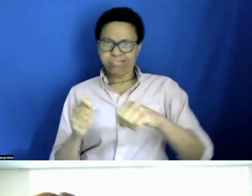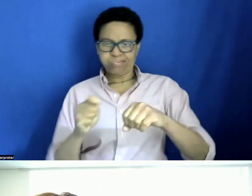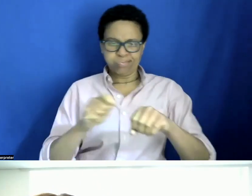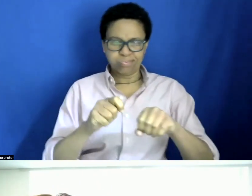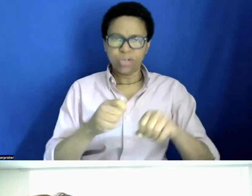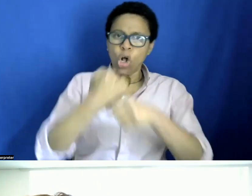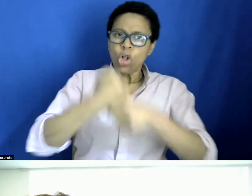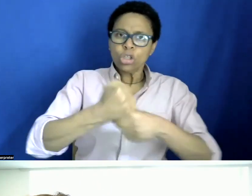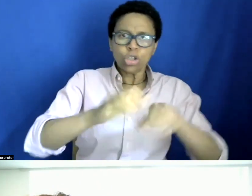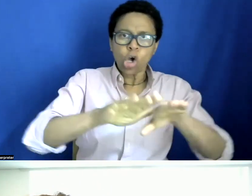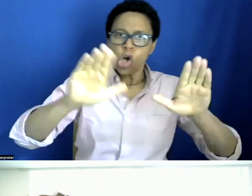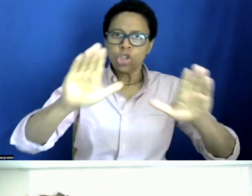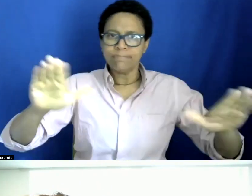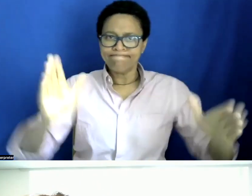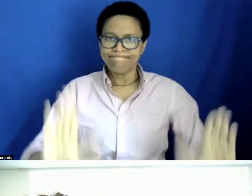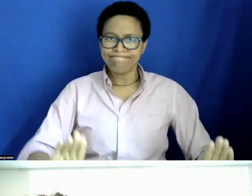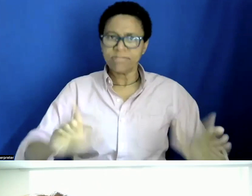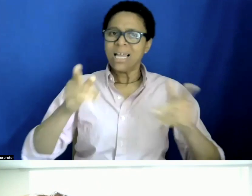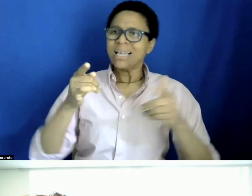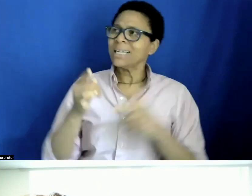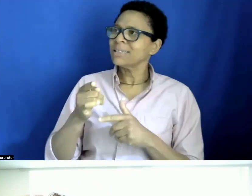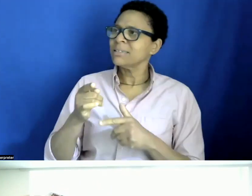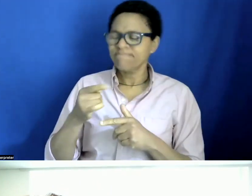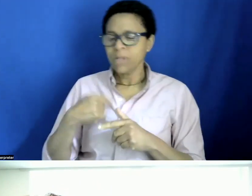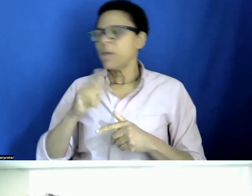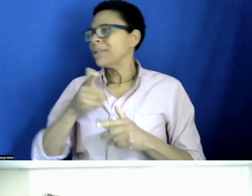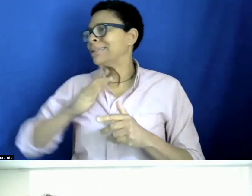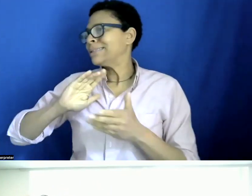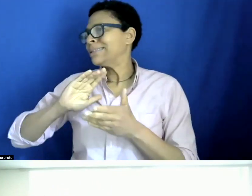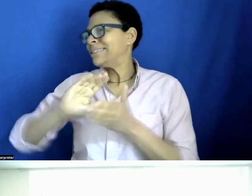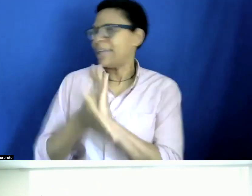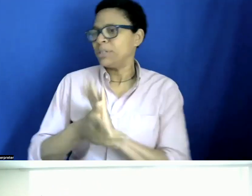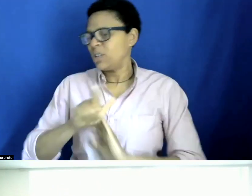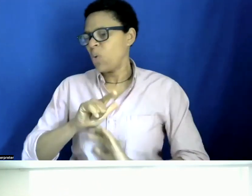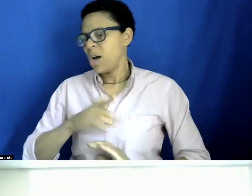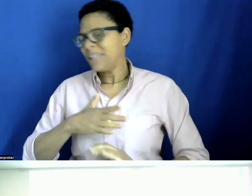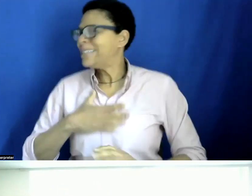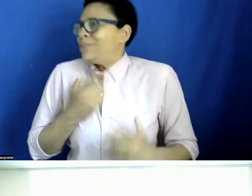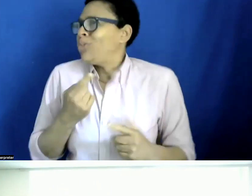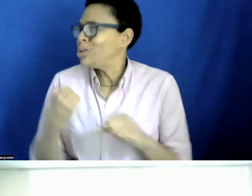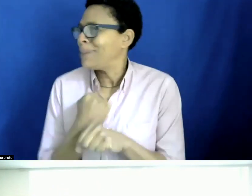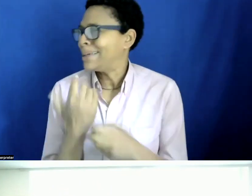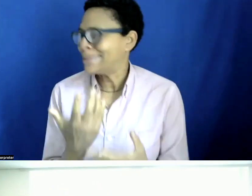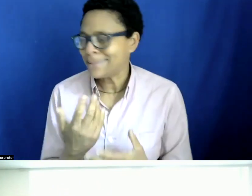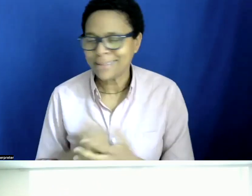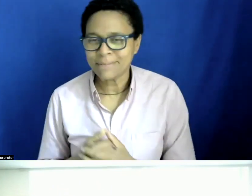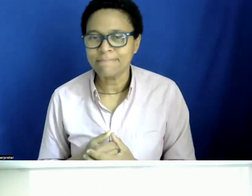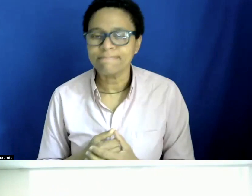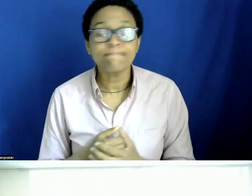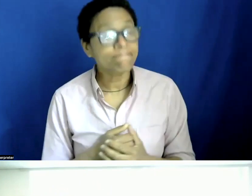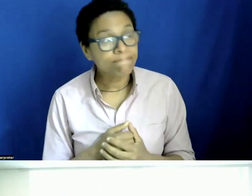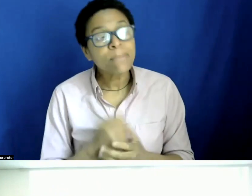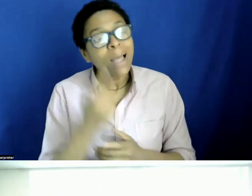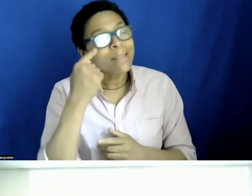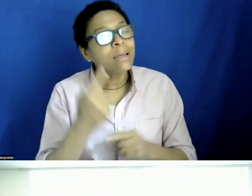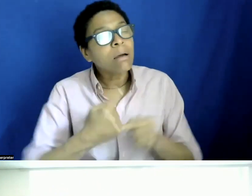Yeah, that was a really interesting example of that, wasn't it? Yeah, and then I think, like, going back to the Mary Heaton stuff, that was one